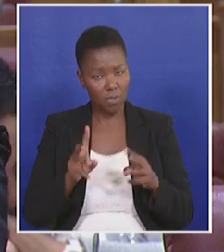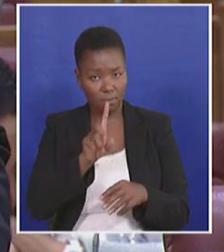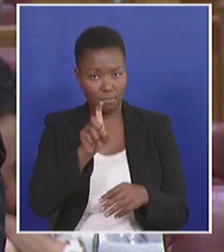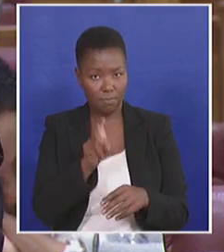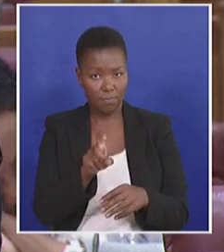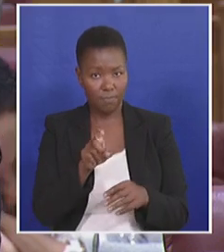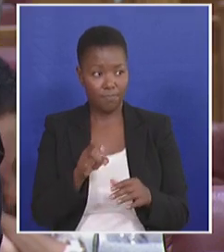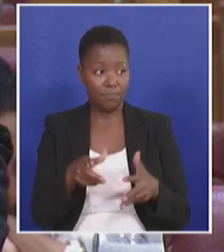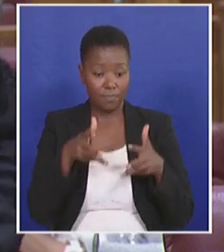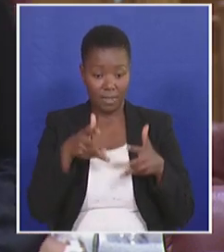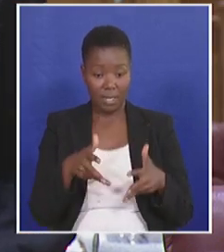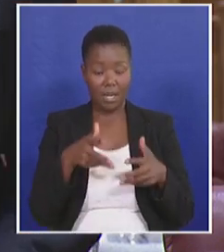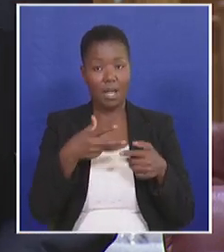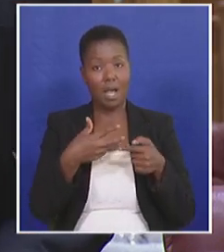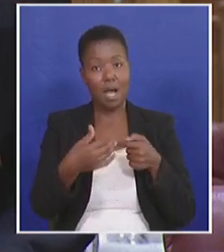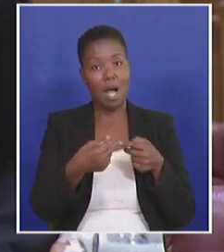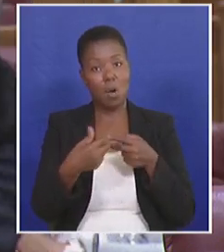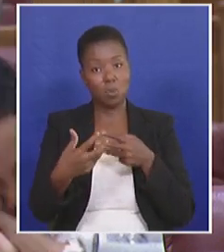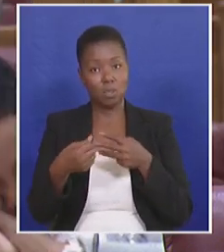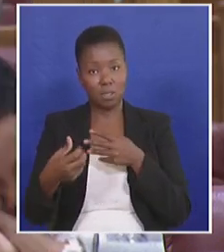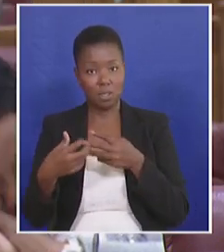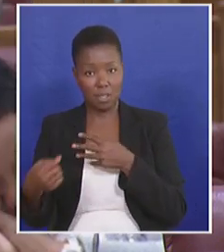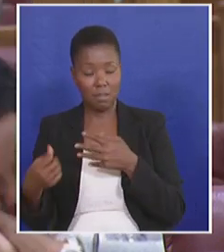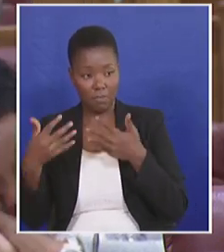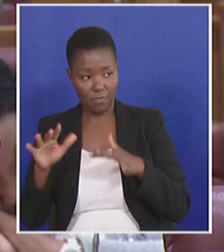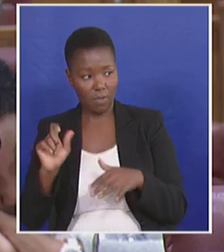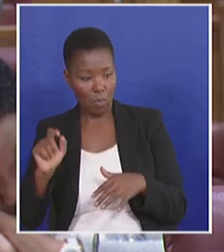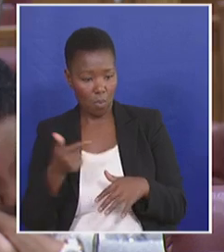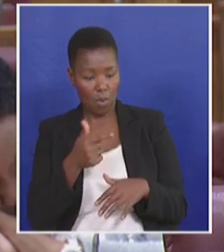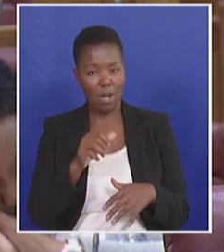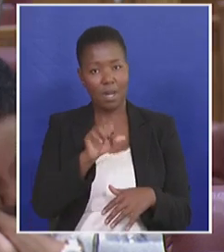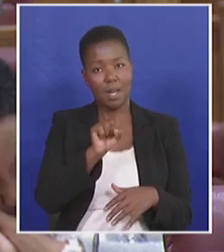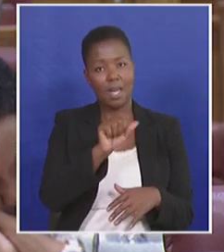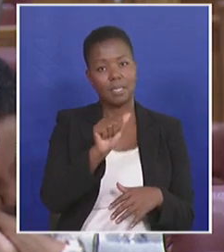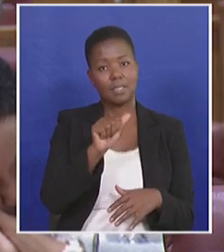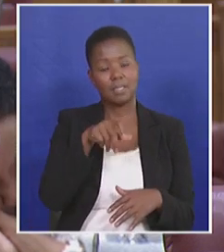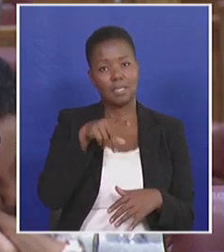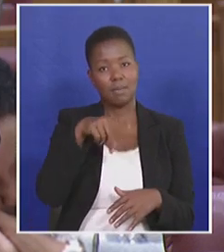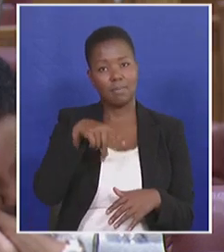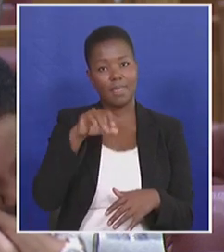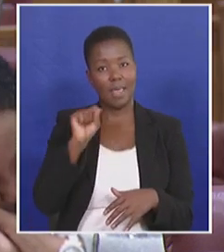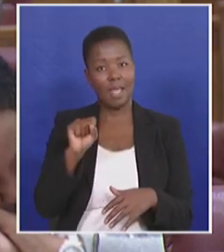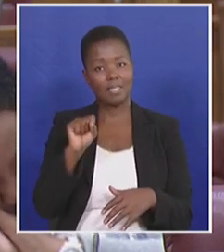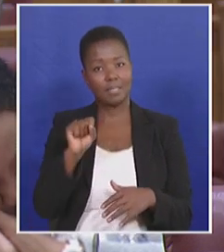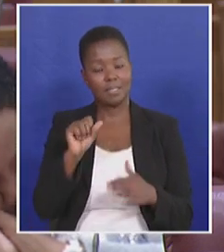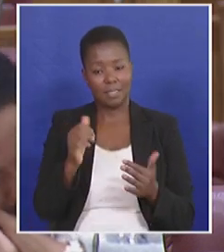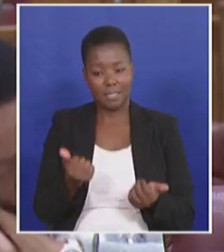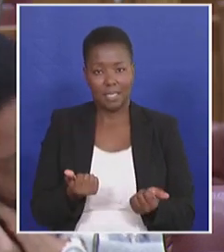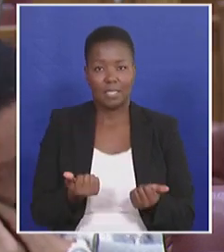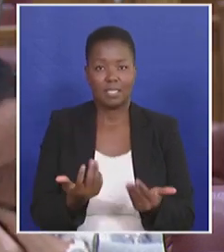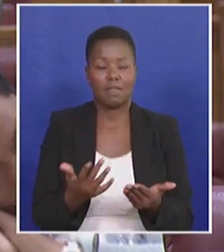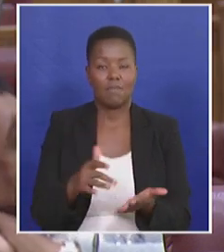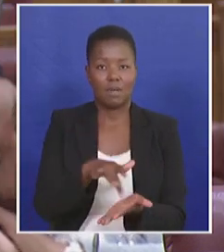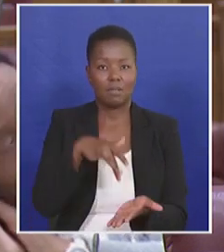outcome of which was all SAPS service delivery points plotted on a geographic